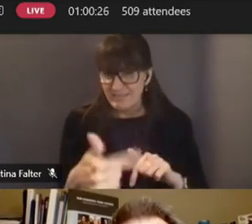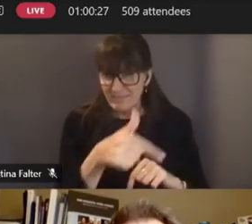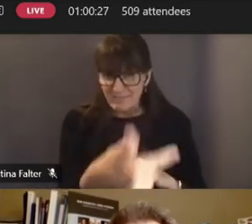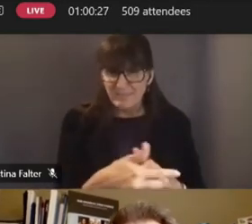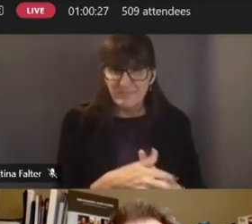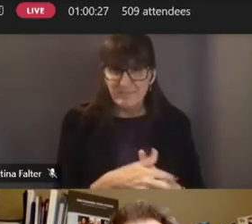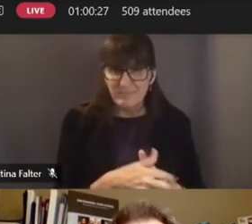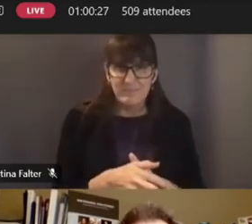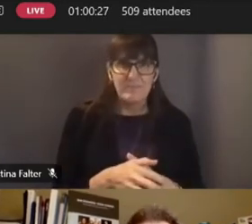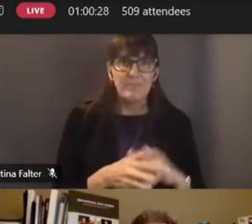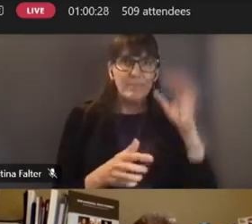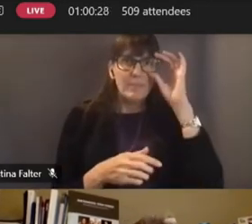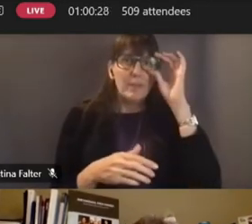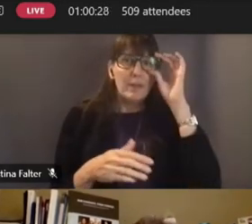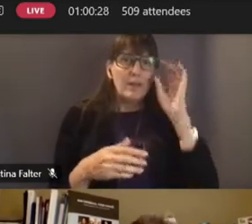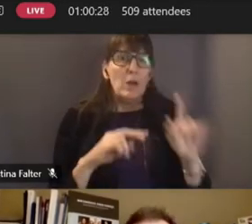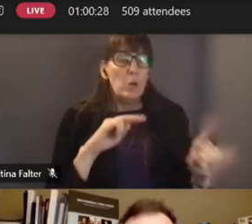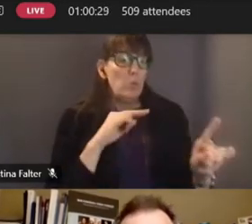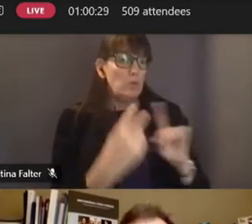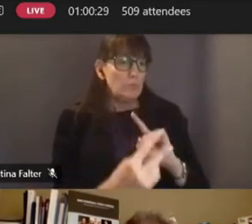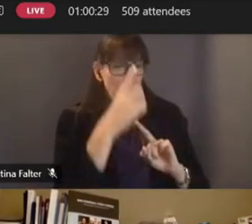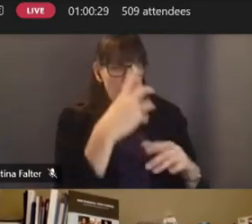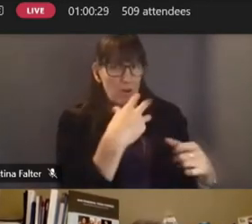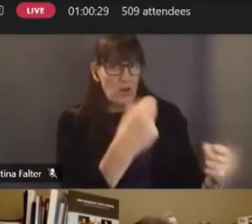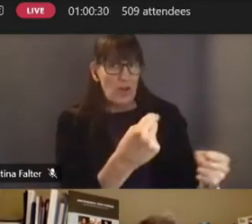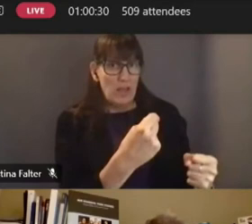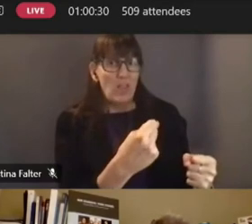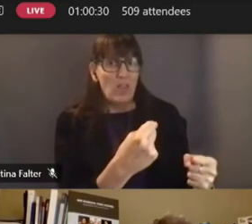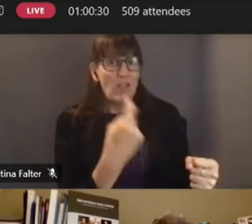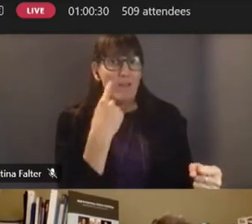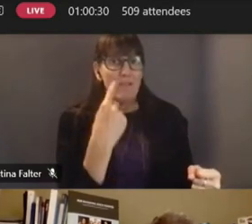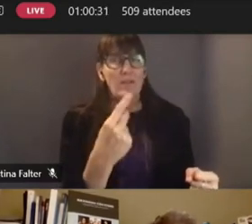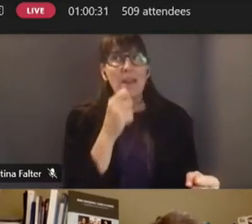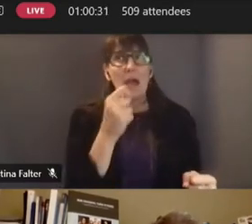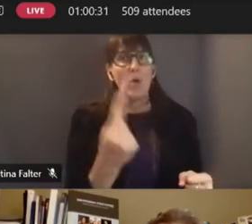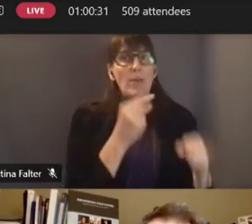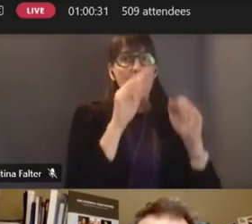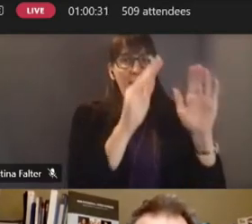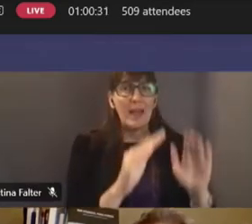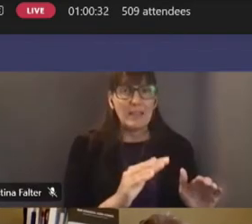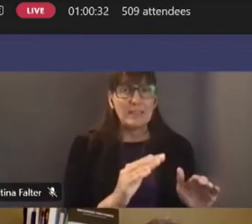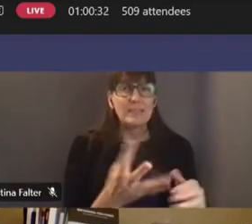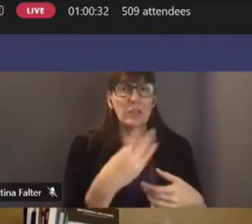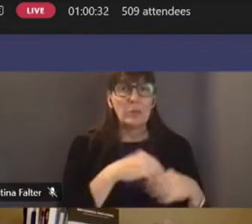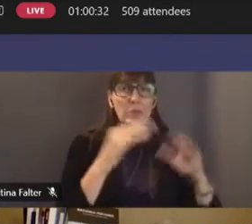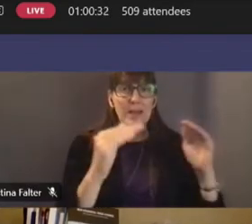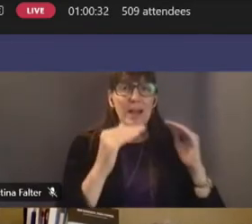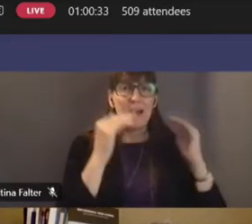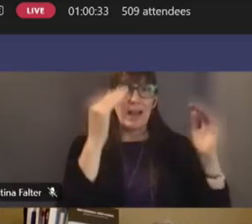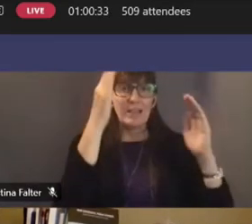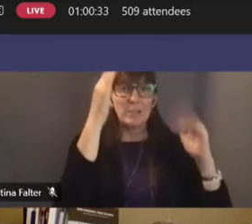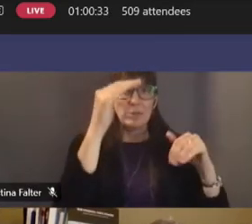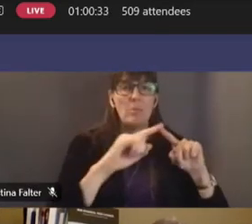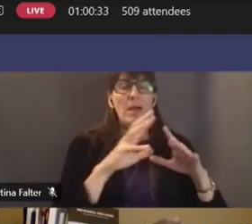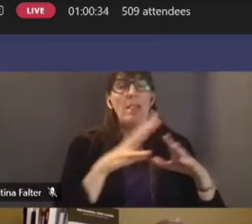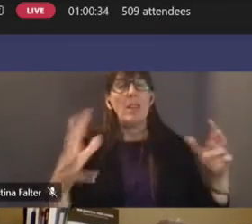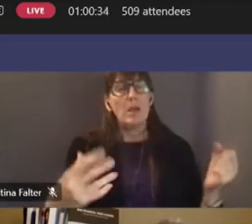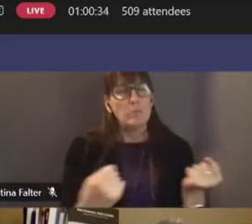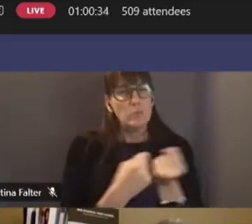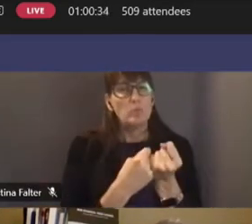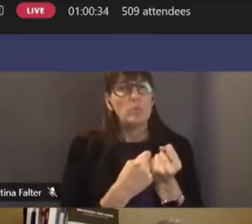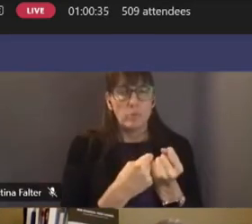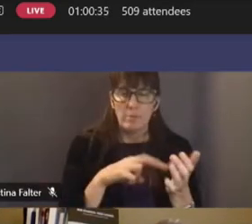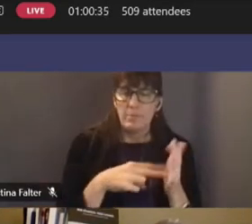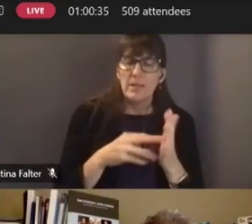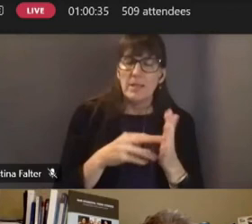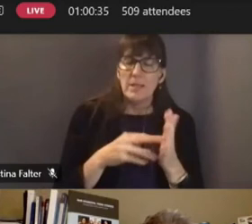Just from the perspective of mental health and wellness, for me, excellence, not only high expectations, but a high level of support. So students, to really